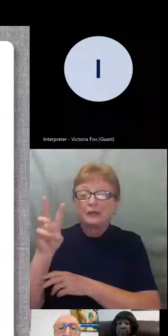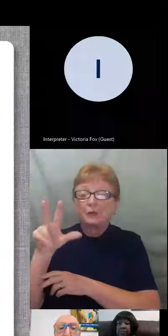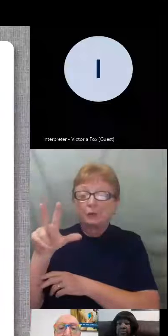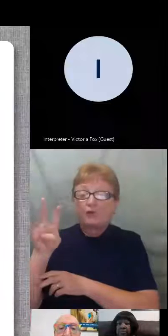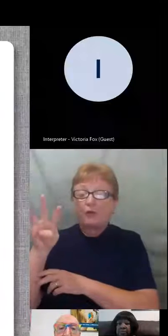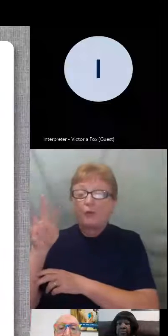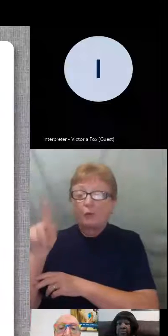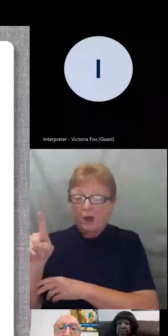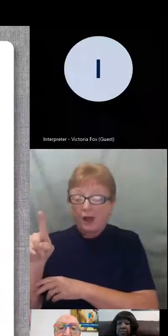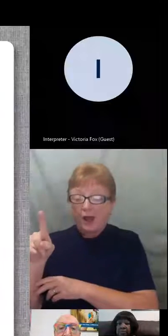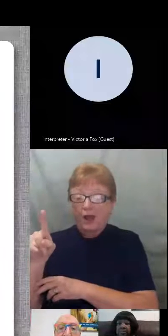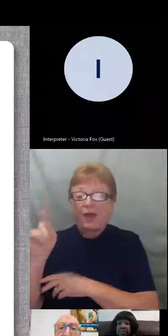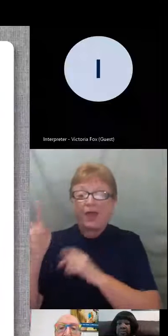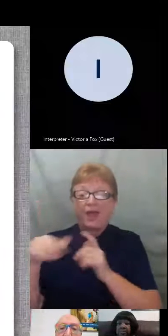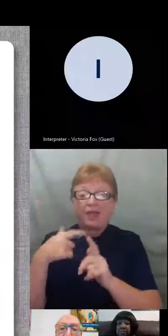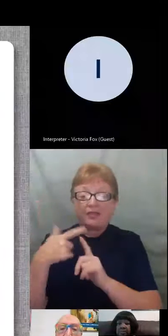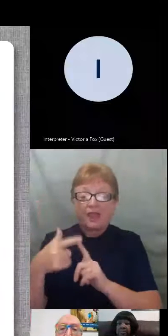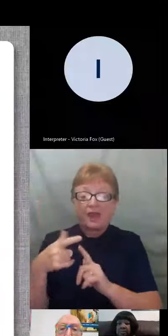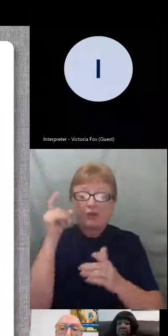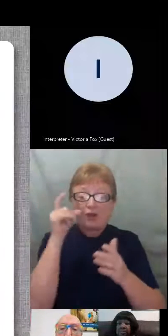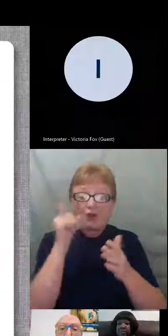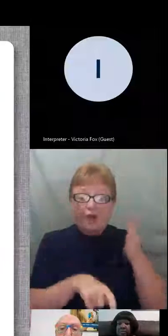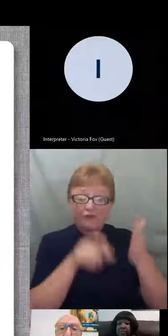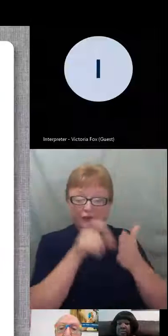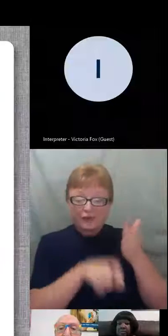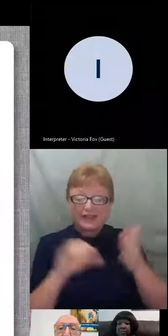248-462-6341 and enter the conference ID of